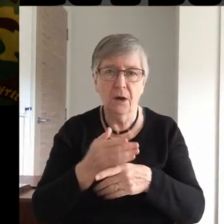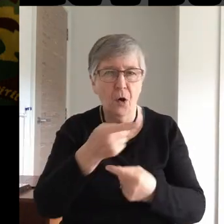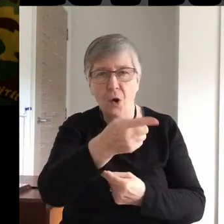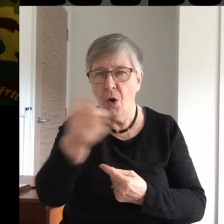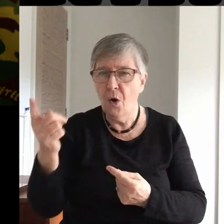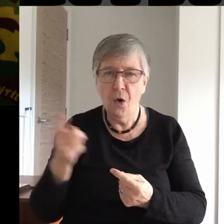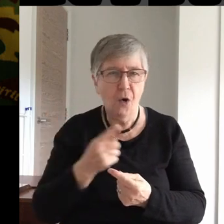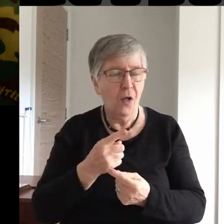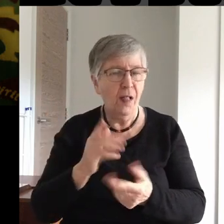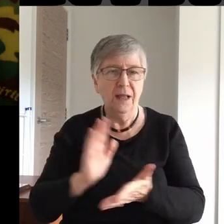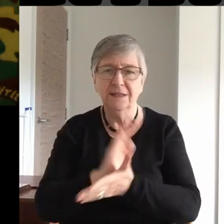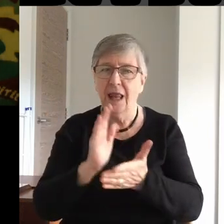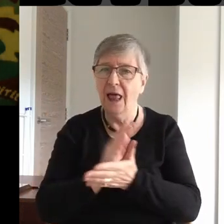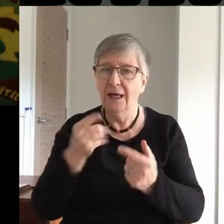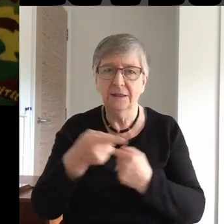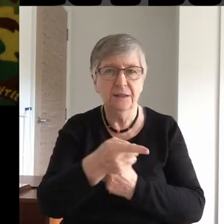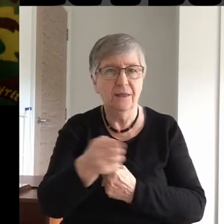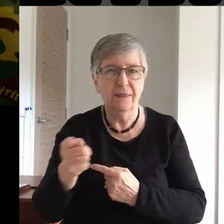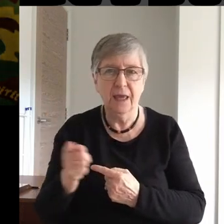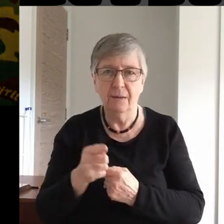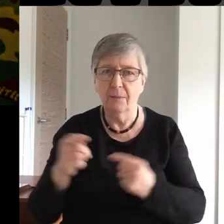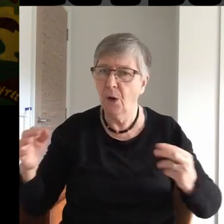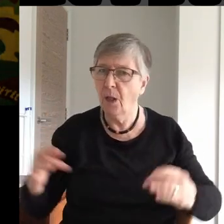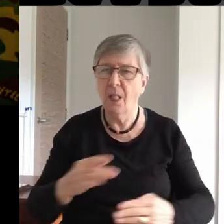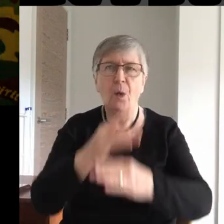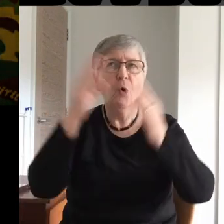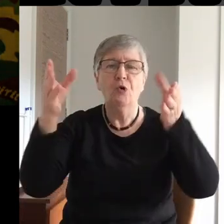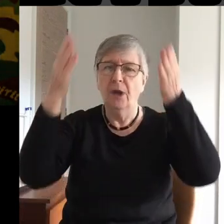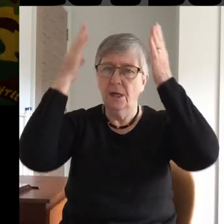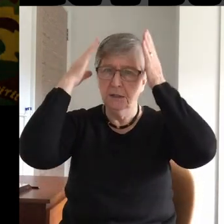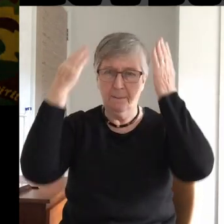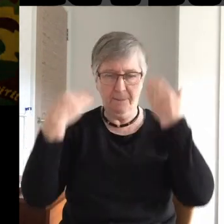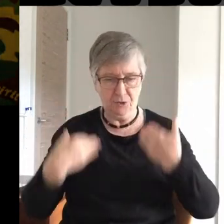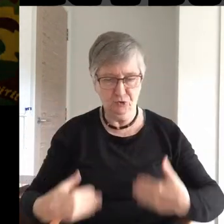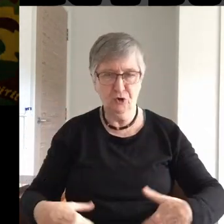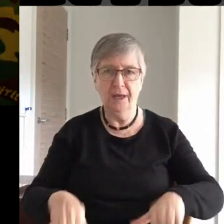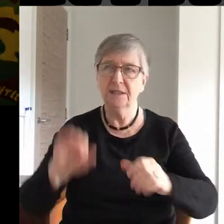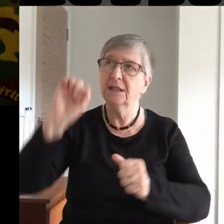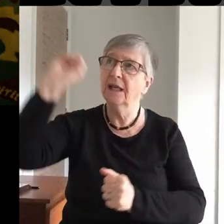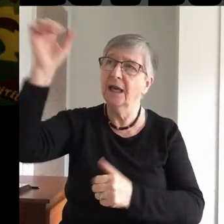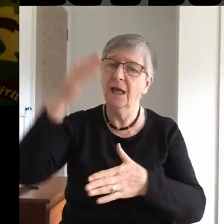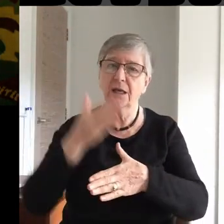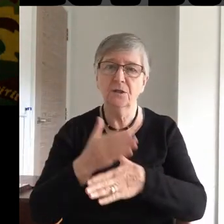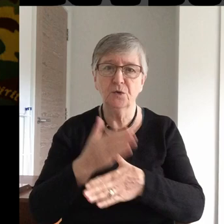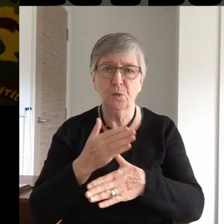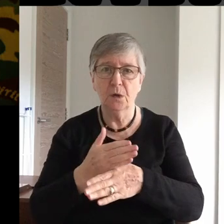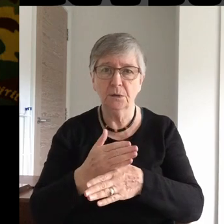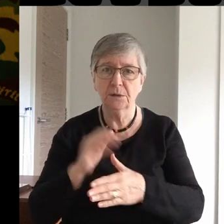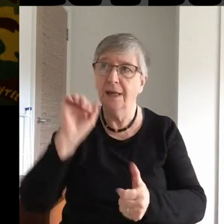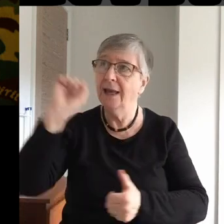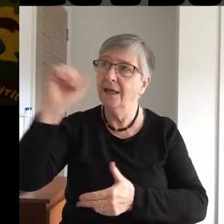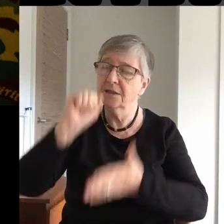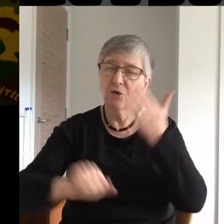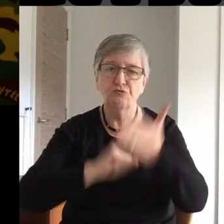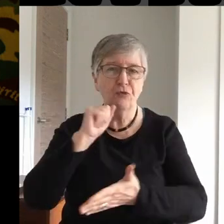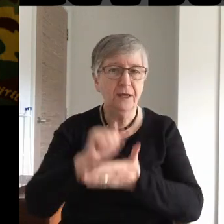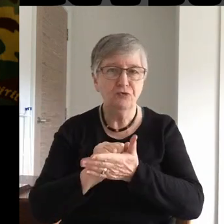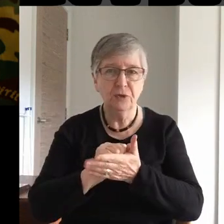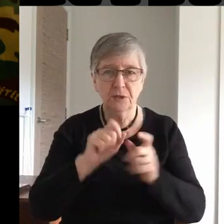in them. Glorious and majestic are his deeds, and his righteousness endures